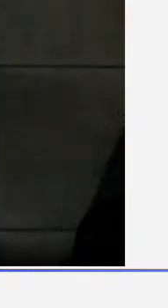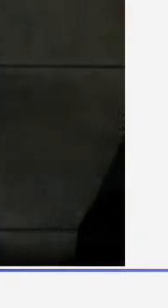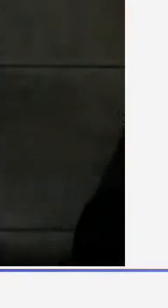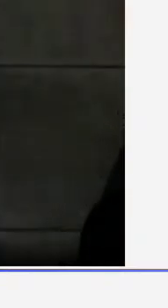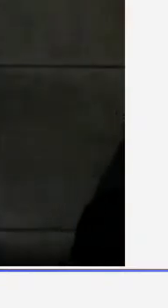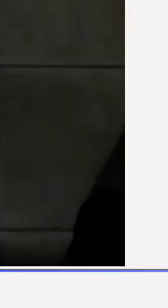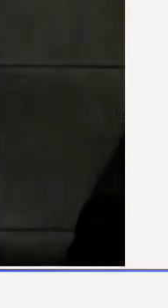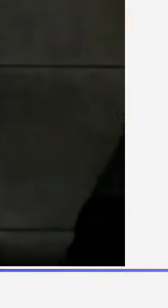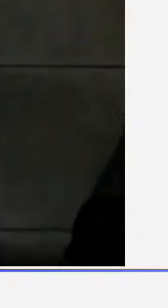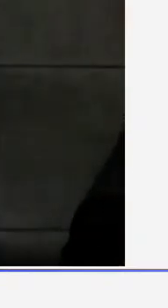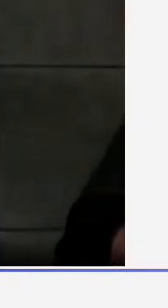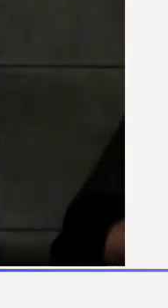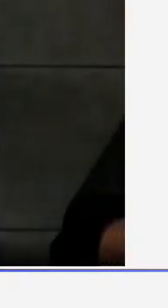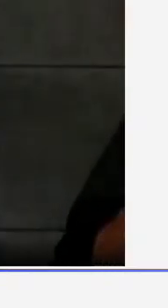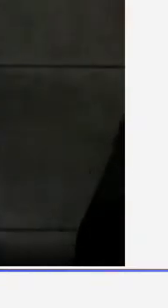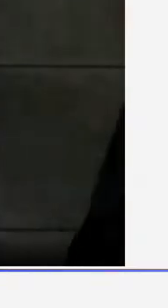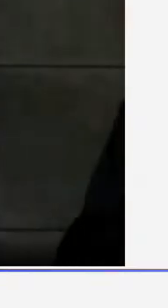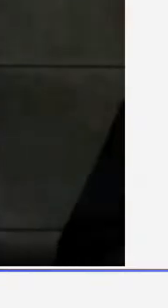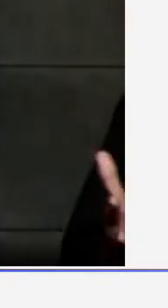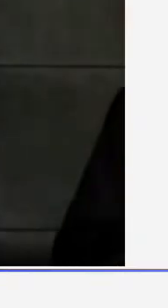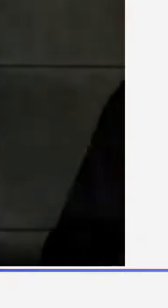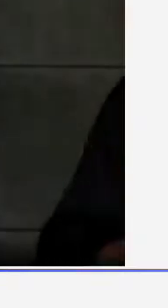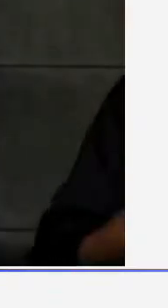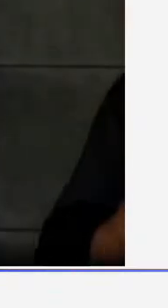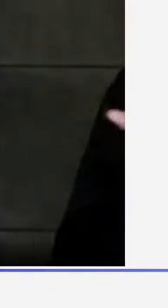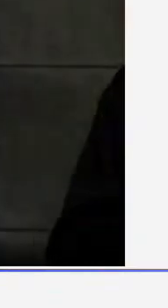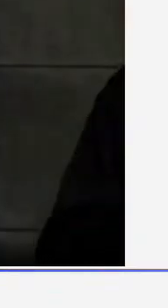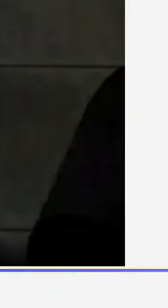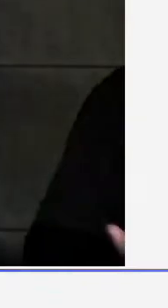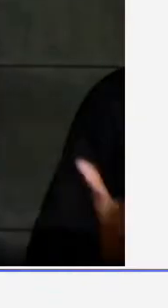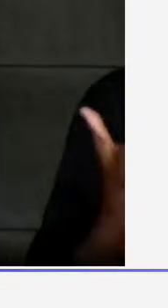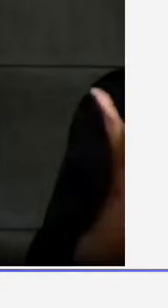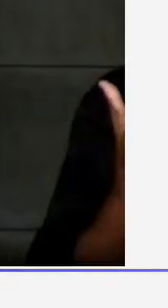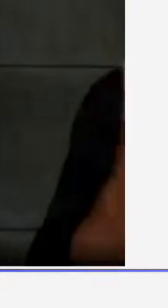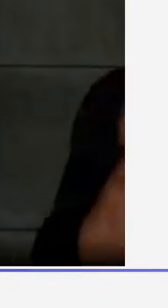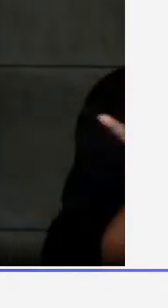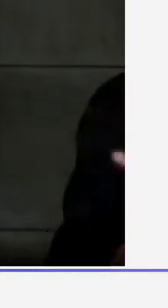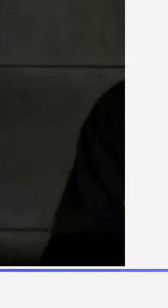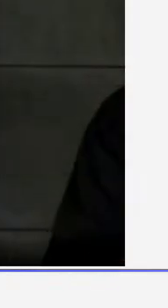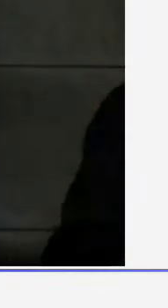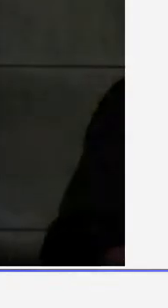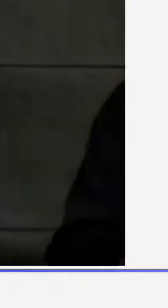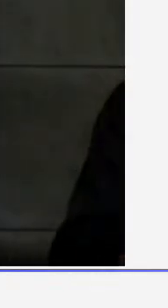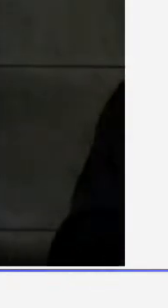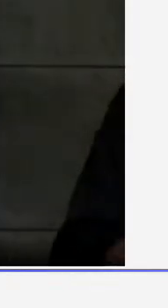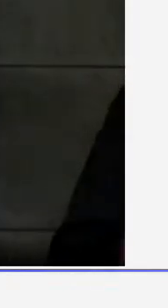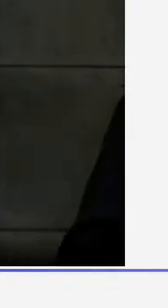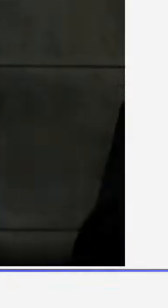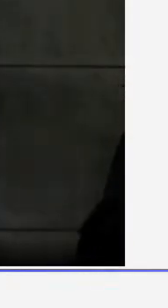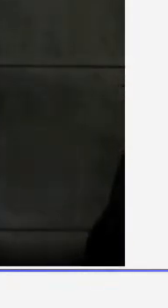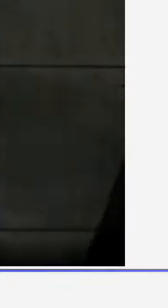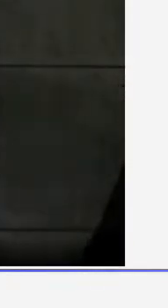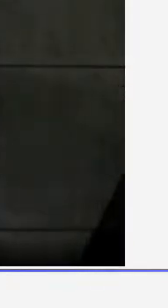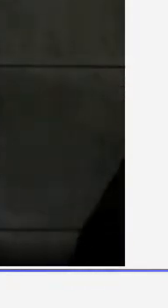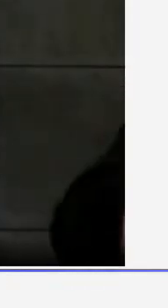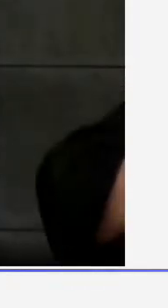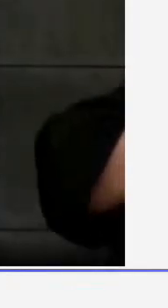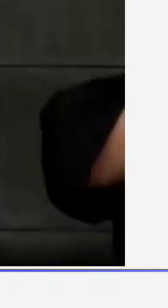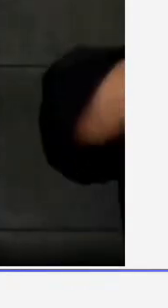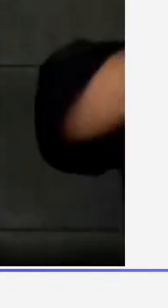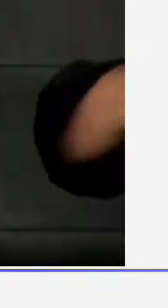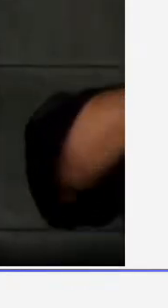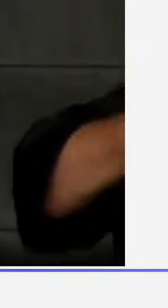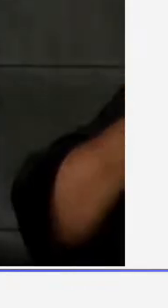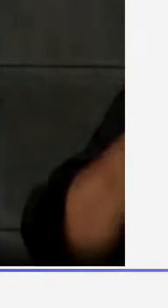that wind scale is wind. So we've separated storm surge out of that. We've separated flooding out of that. We've separated tornadoes out of that. We've separated the hazards out